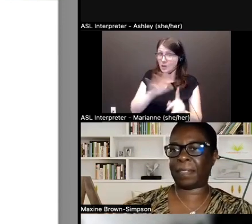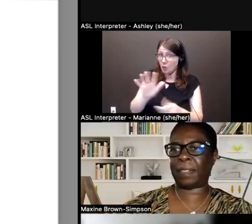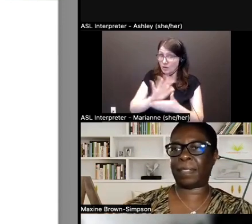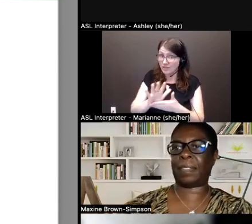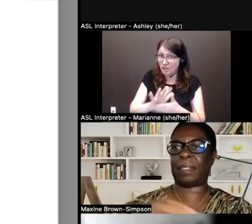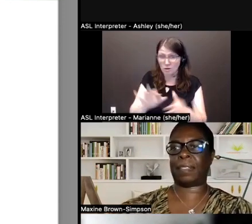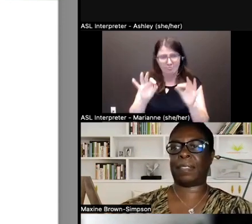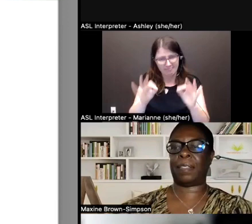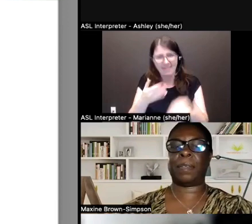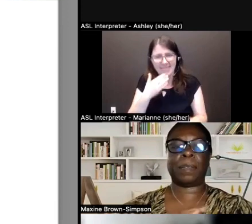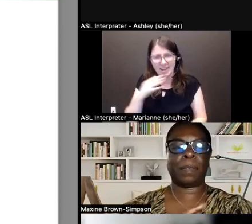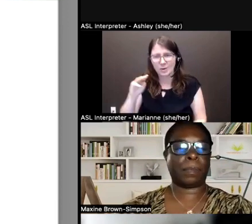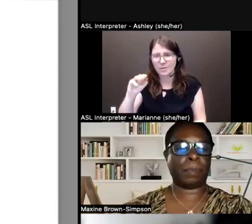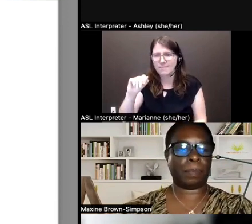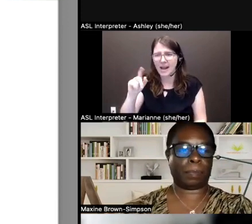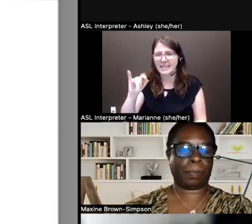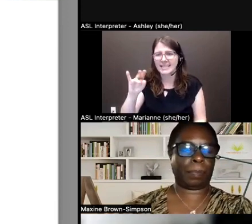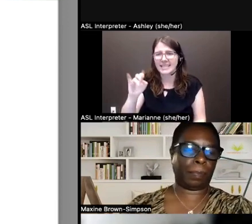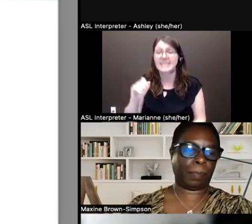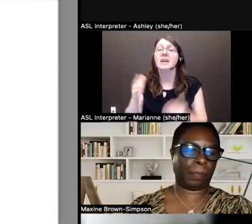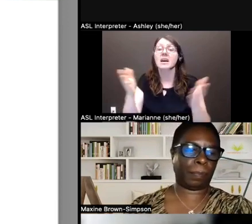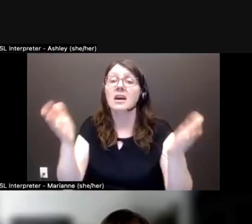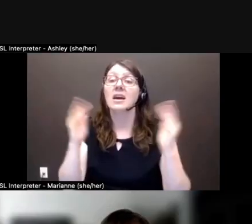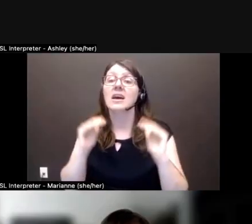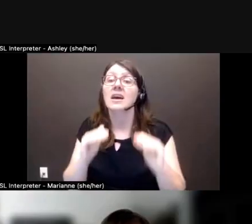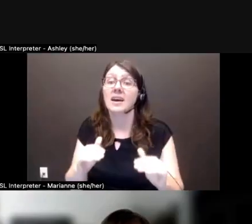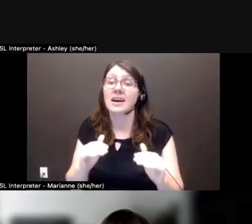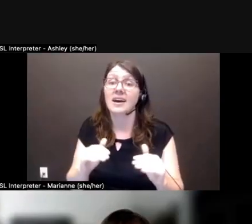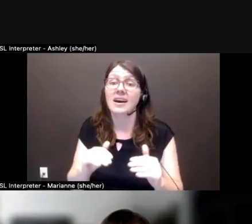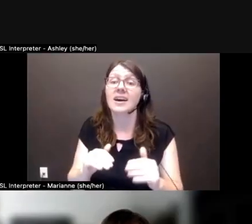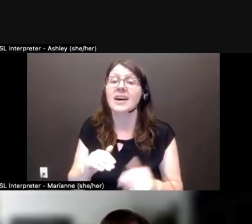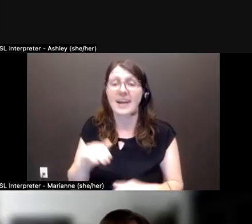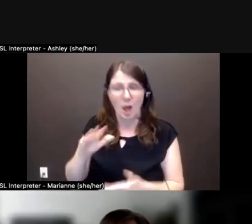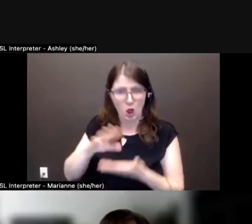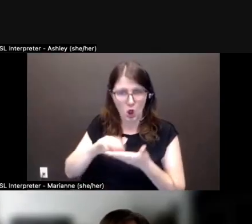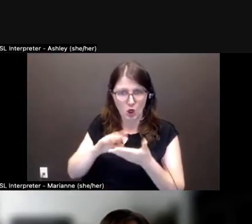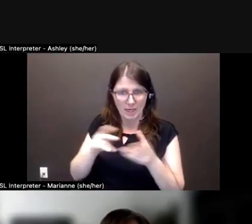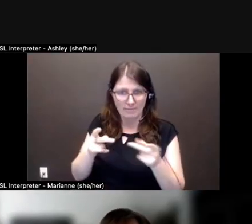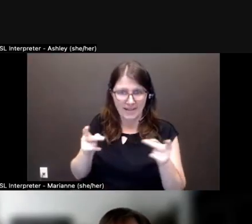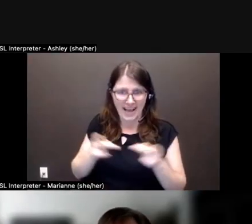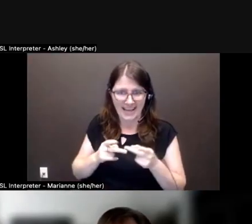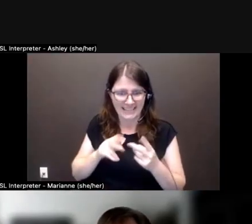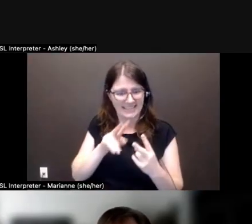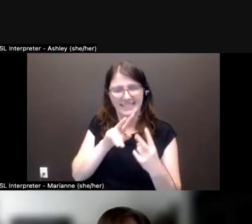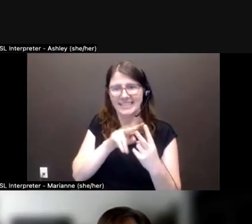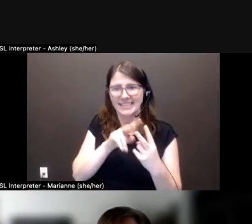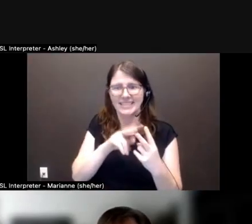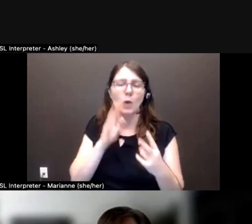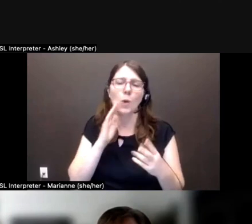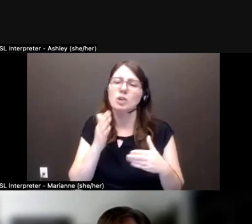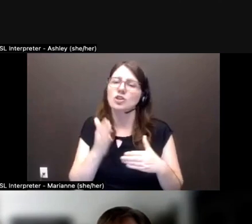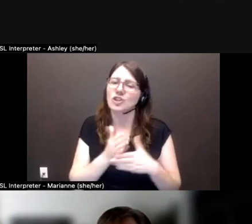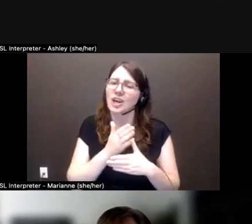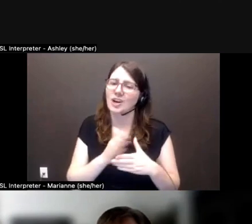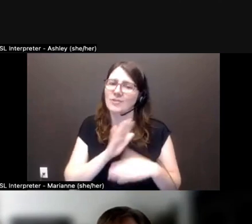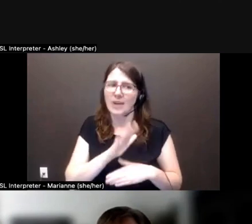we'll move to the learning place and hear about what they've learned. Yeah.